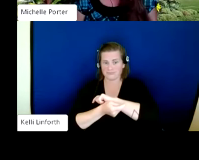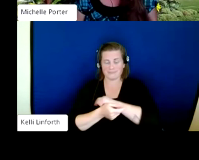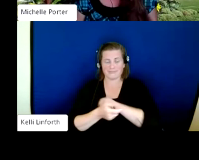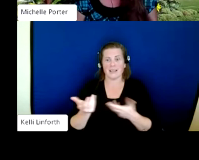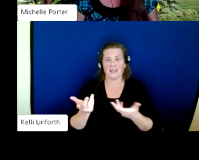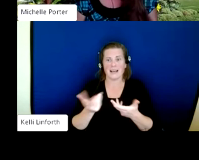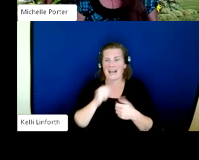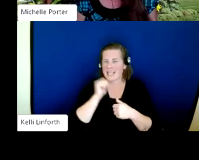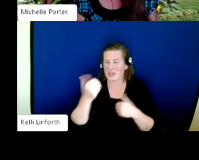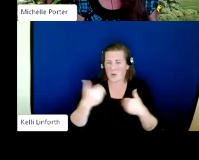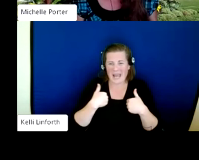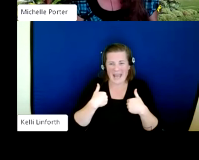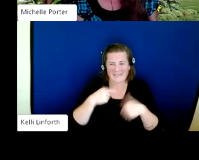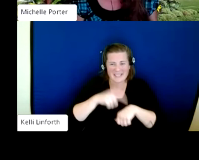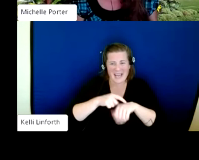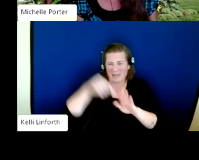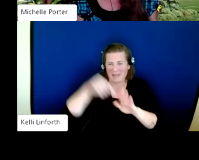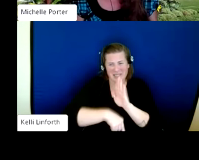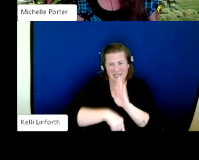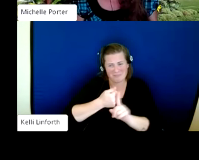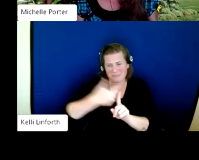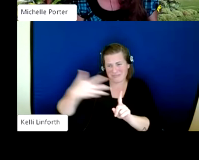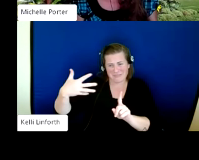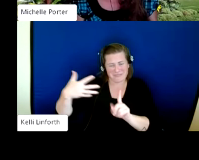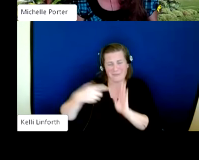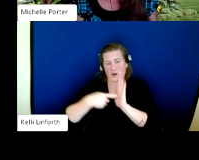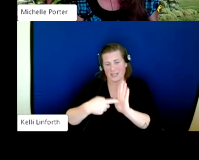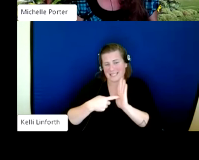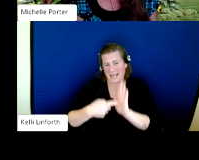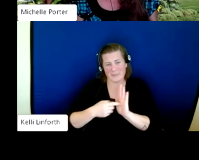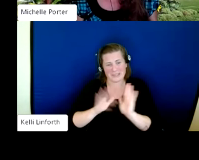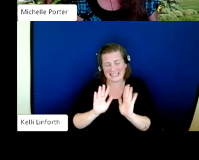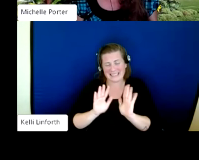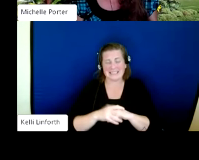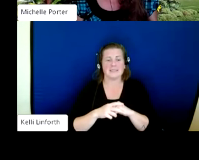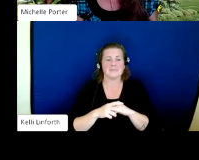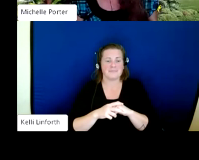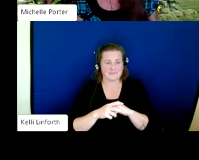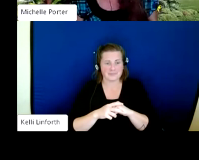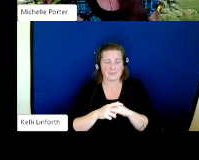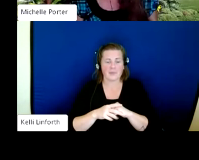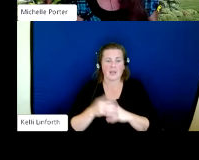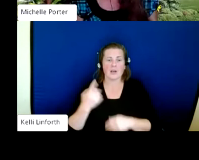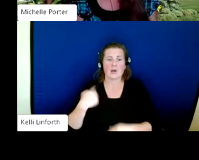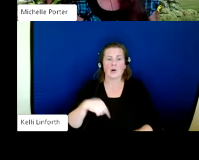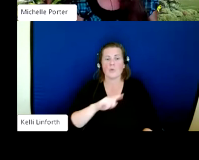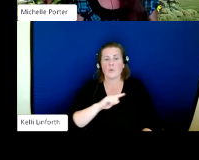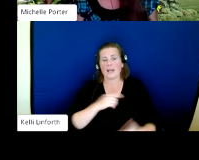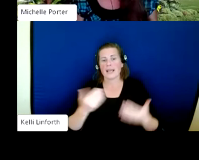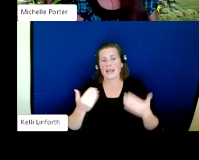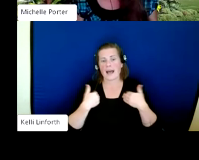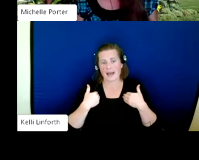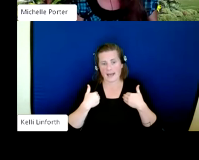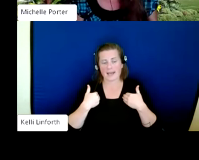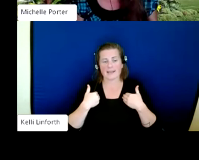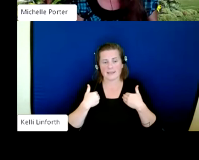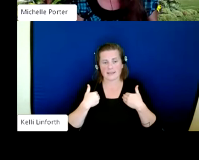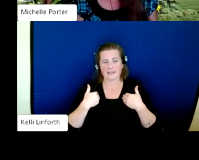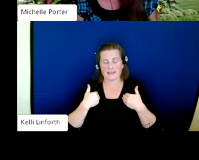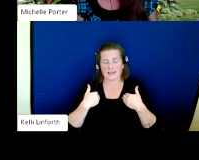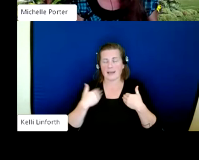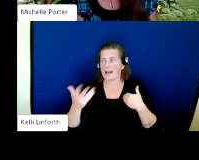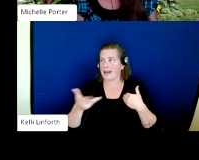time to go through a lot of examples here, but we did have people who said that they decided